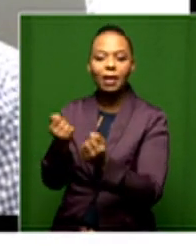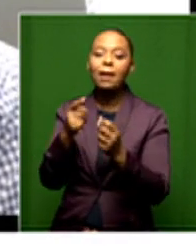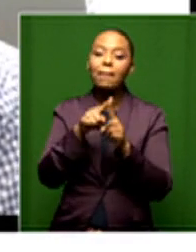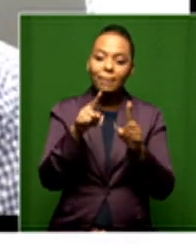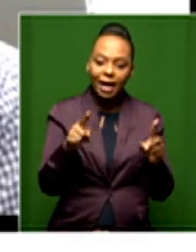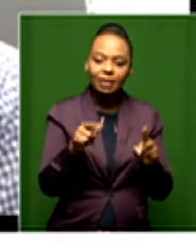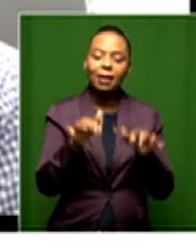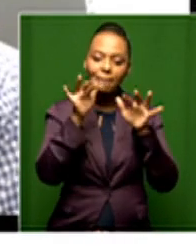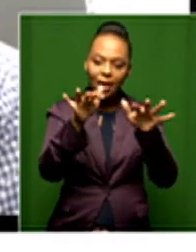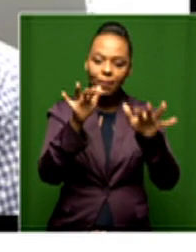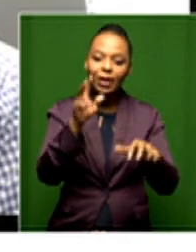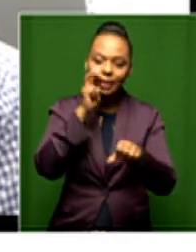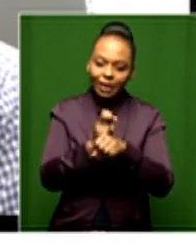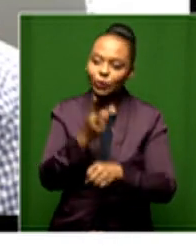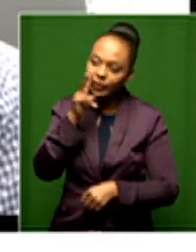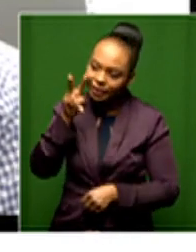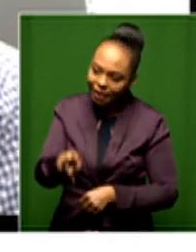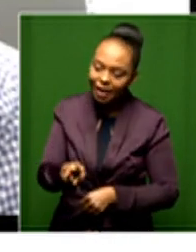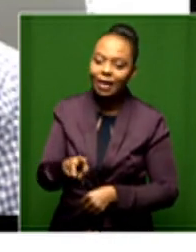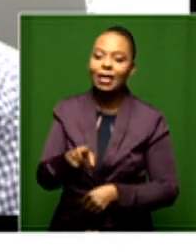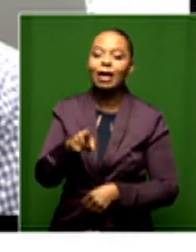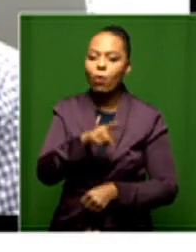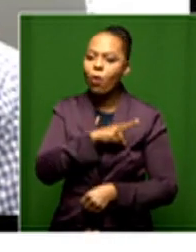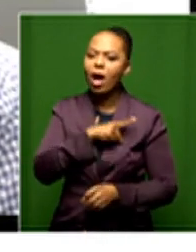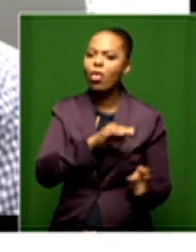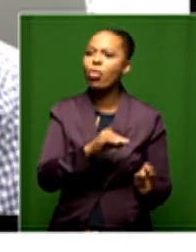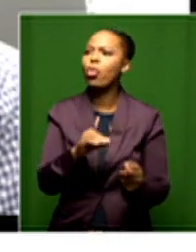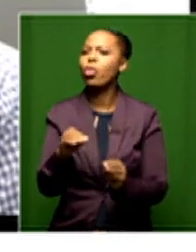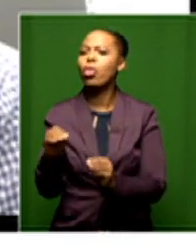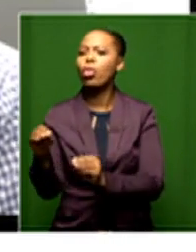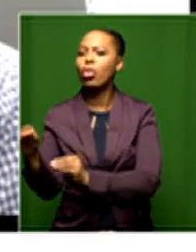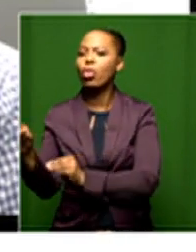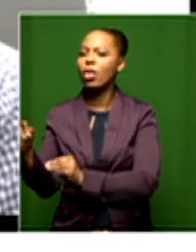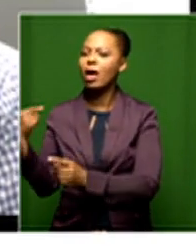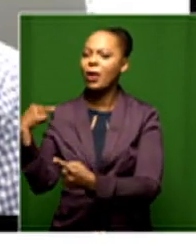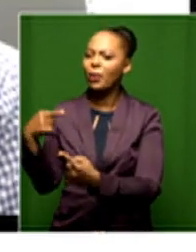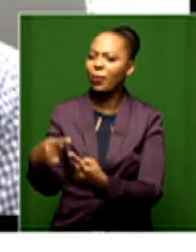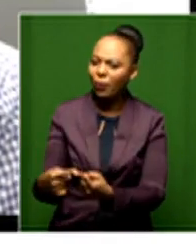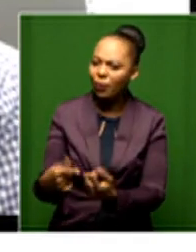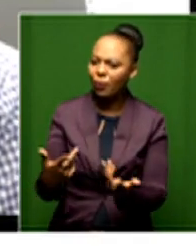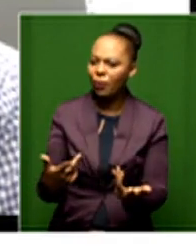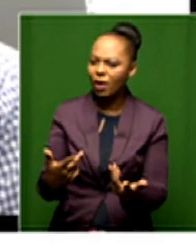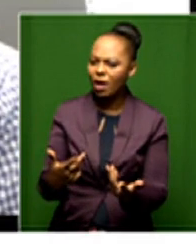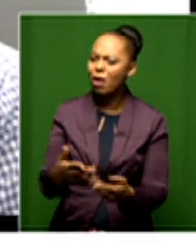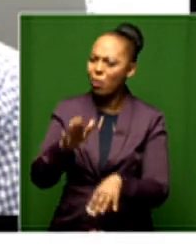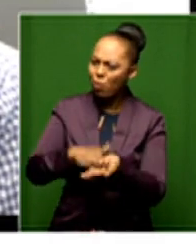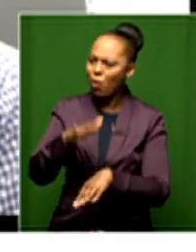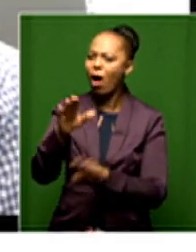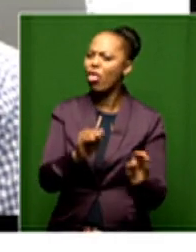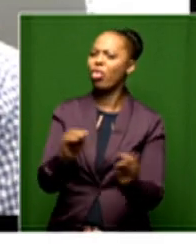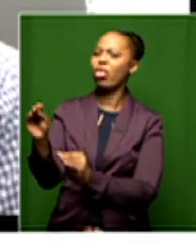know this. But, you know, a delay, this has already been going on for a very long time. Do you think it's fair to institute another delay in this?